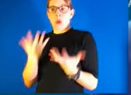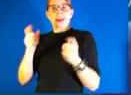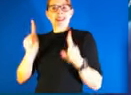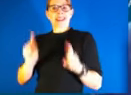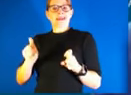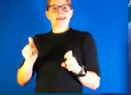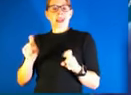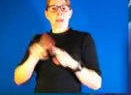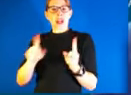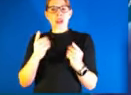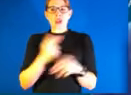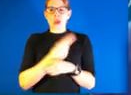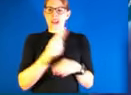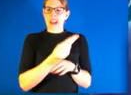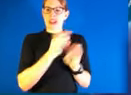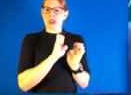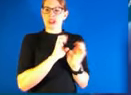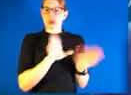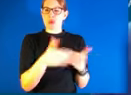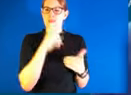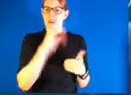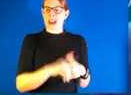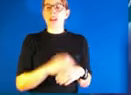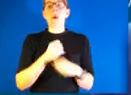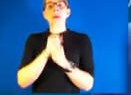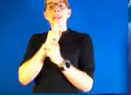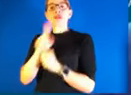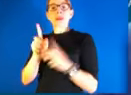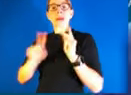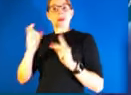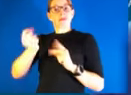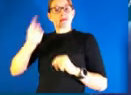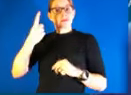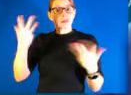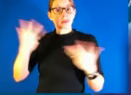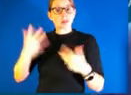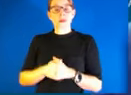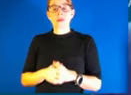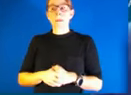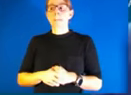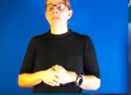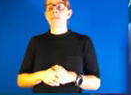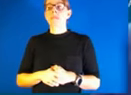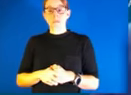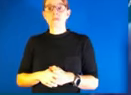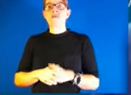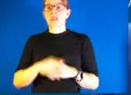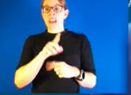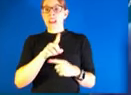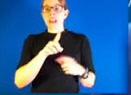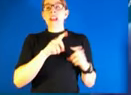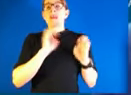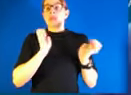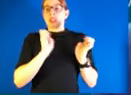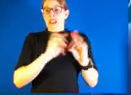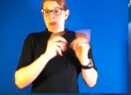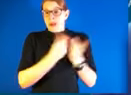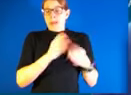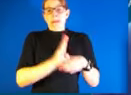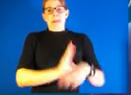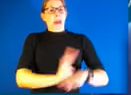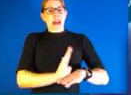but they're using the emergency department for that. And so we want to make sure people understand the nature and the busyness of the EDs around the entire region right